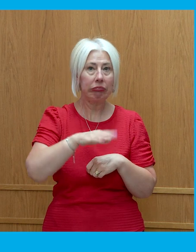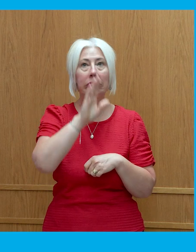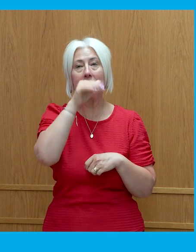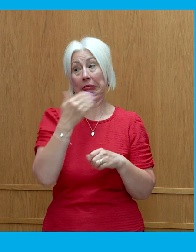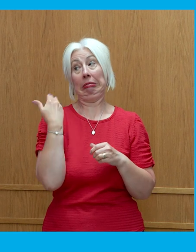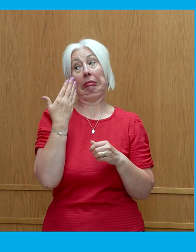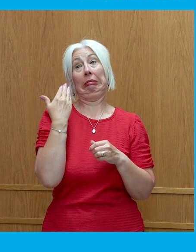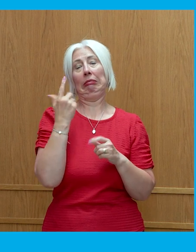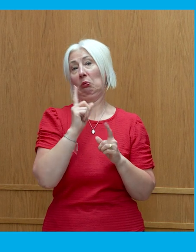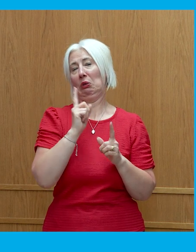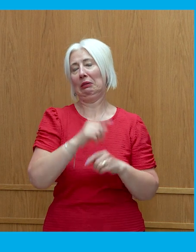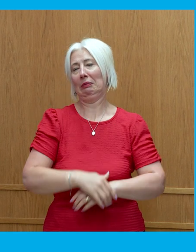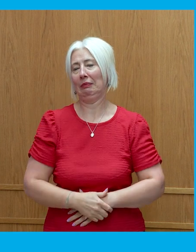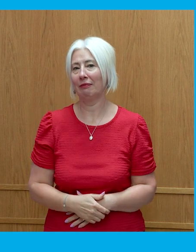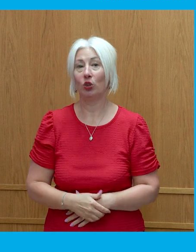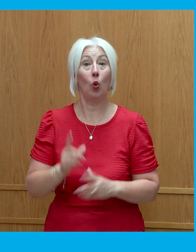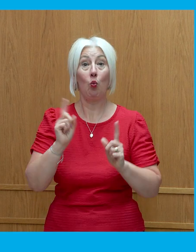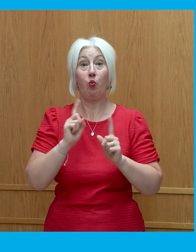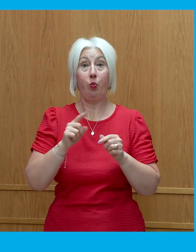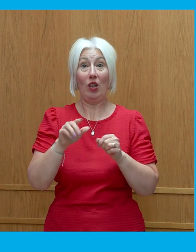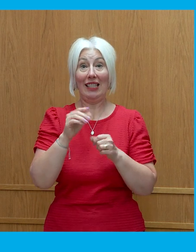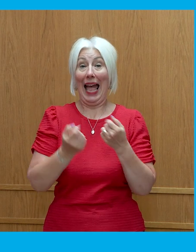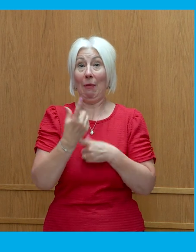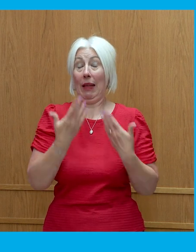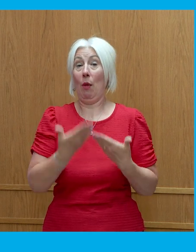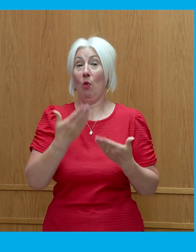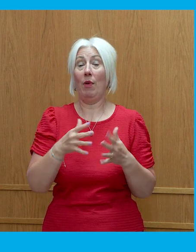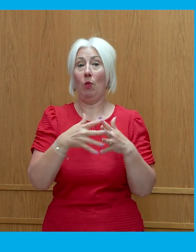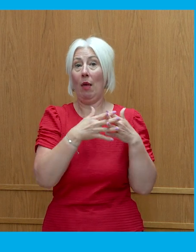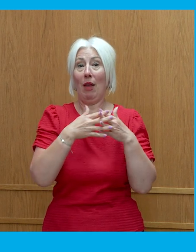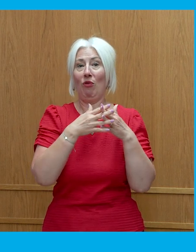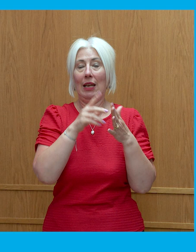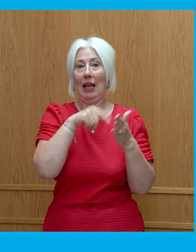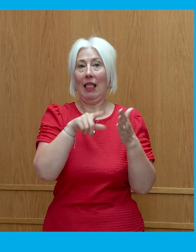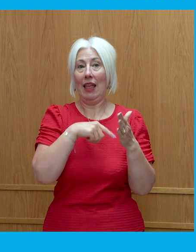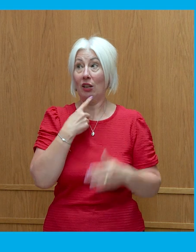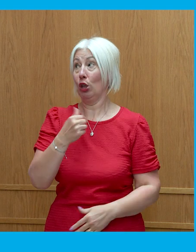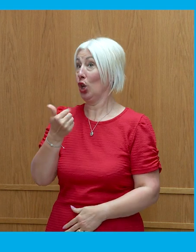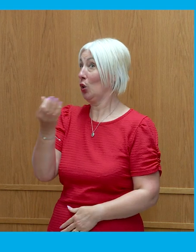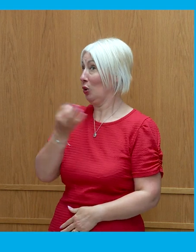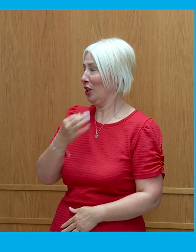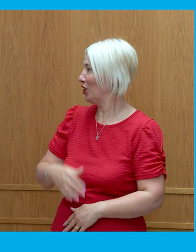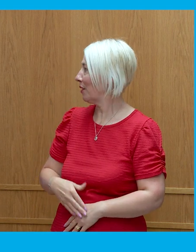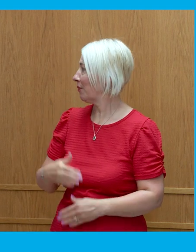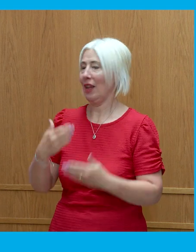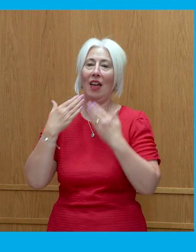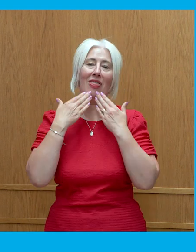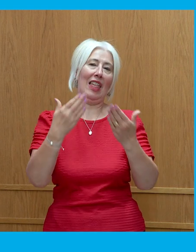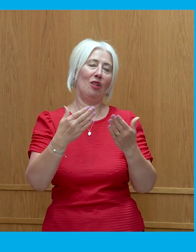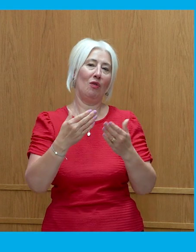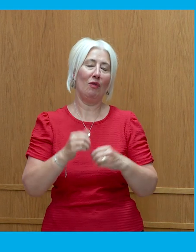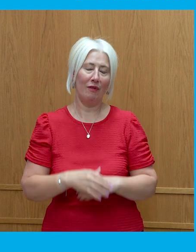the last few weeks? Where are we with the US elections? Very good question. Thank you so much, first of